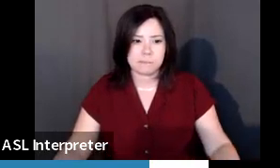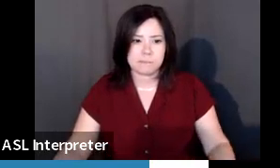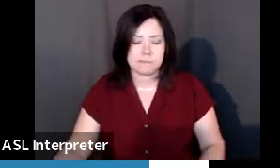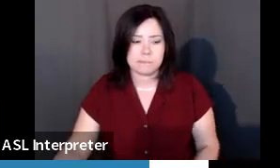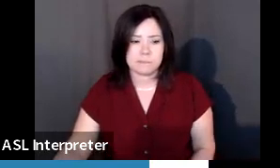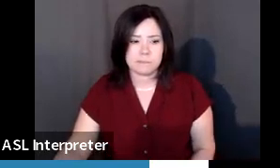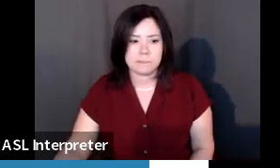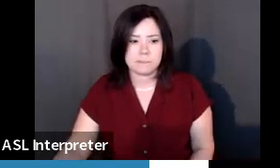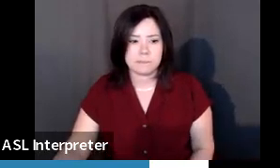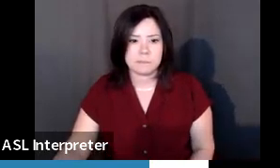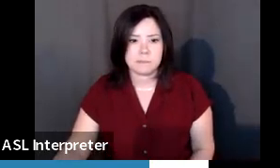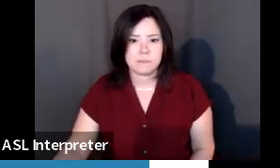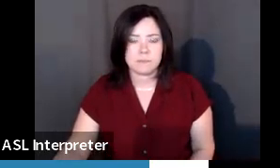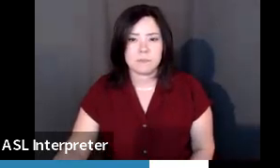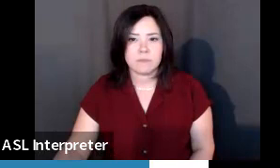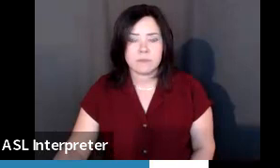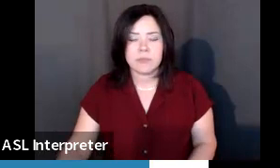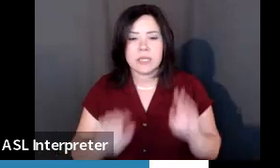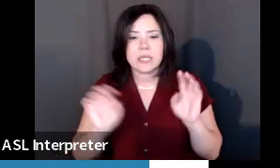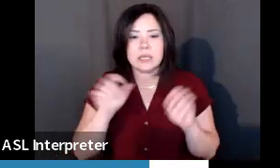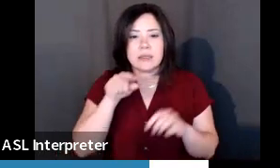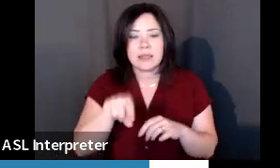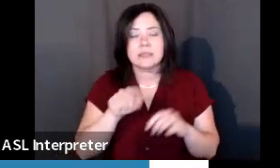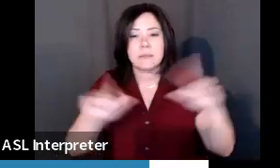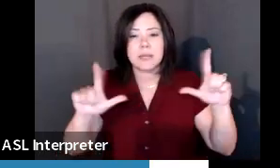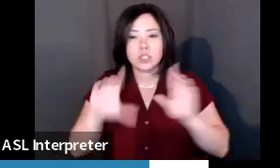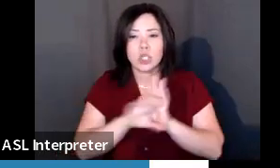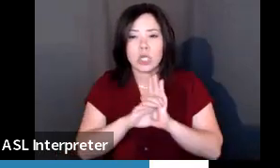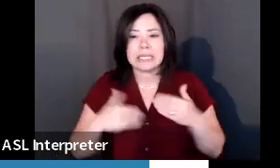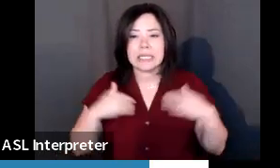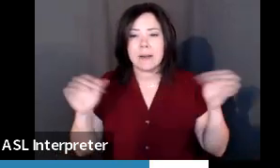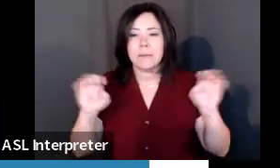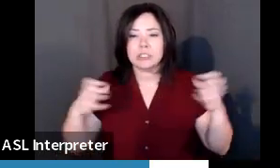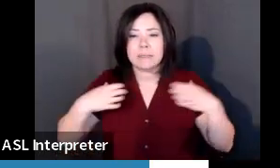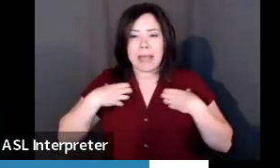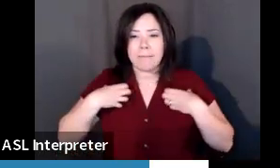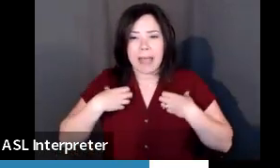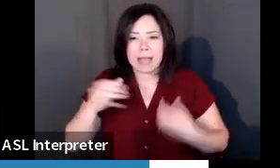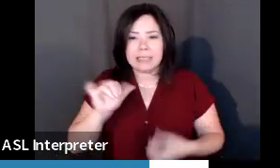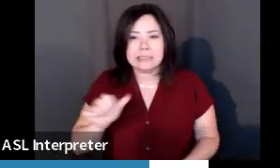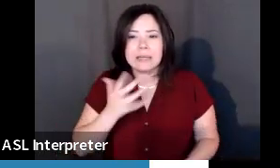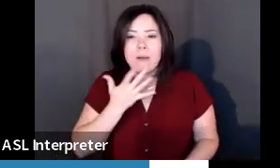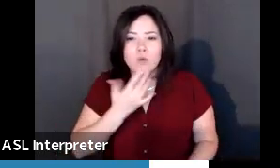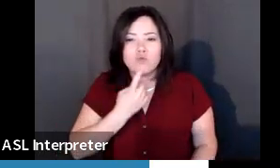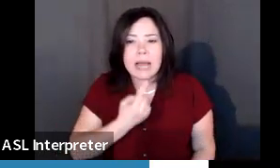emergency backpack that is, I think it's the color of red. and it is waterproof.